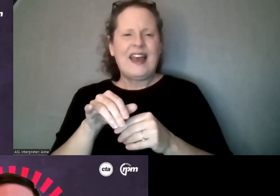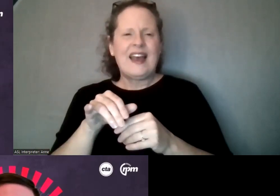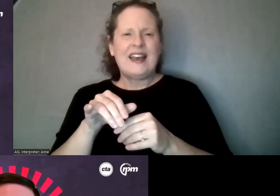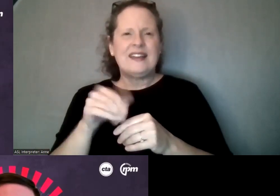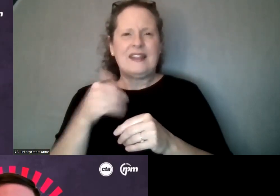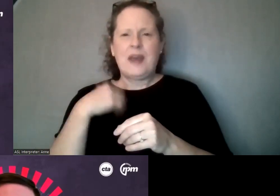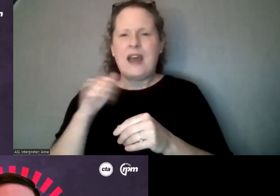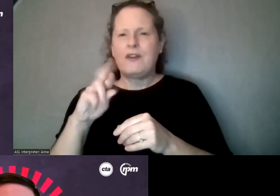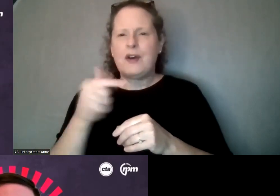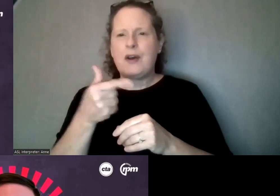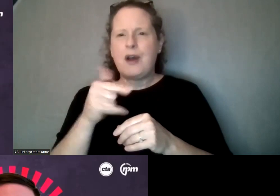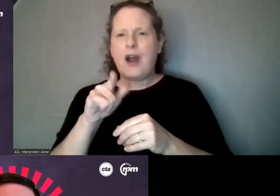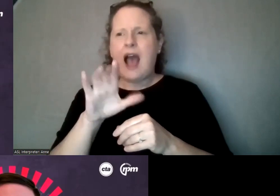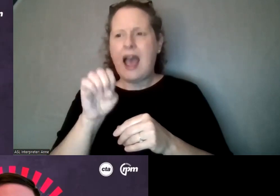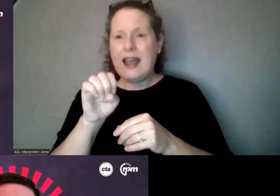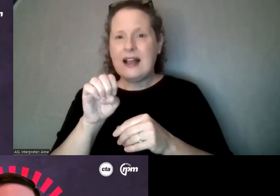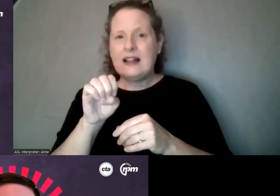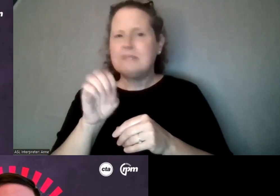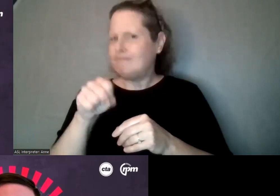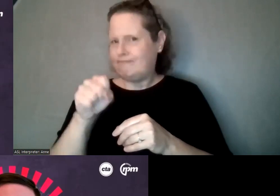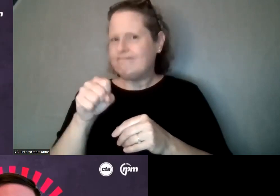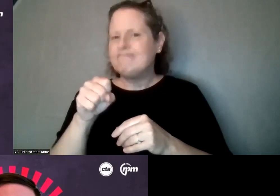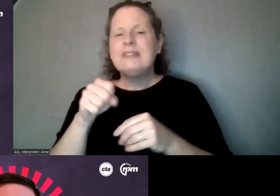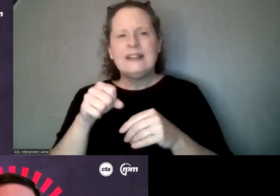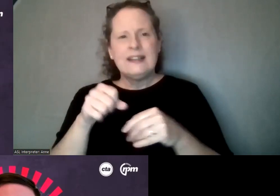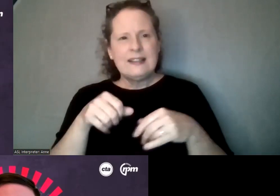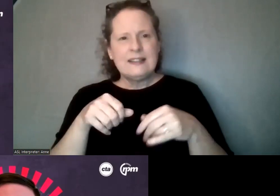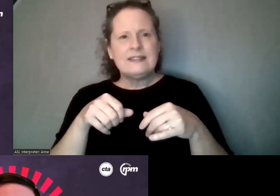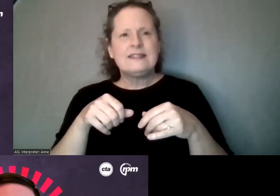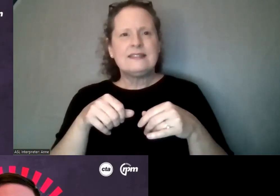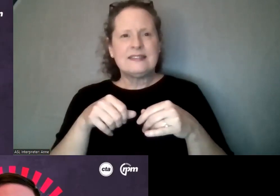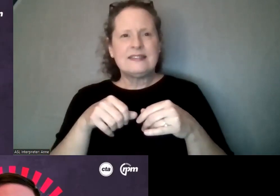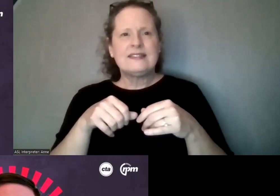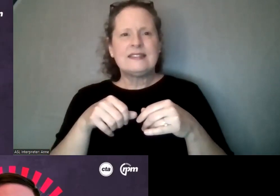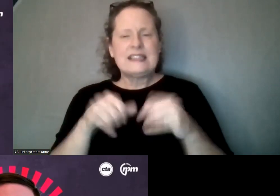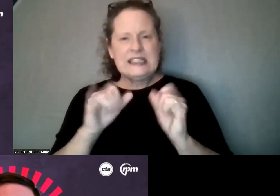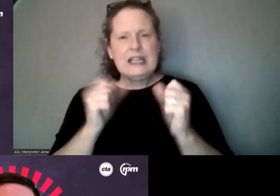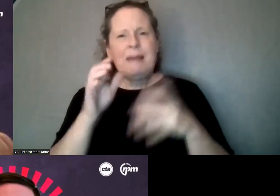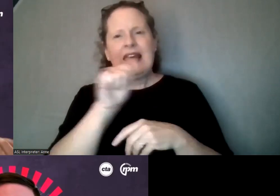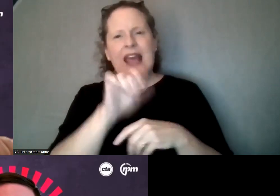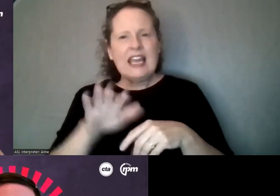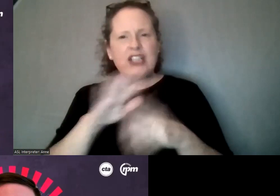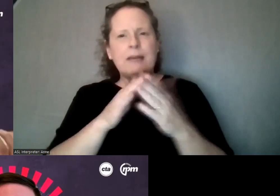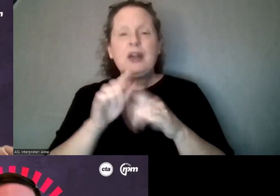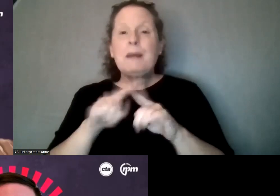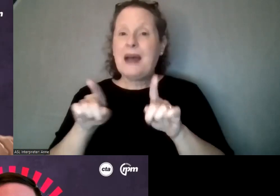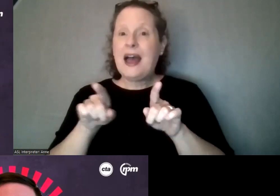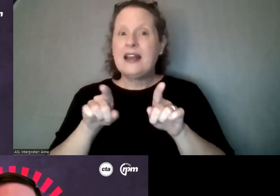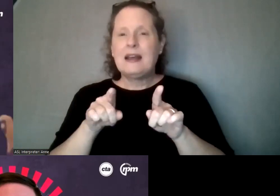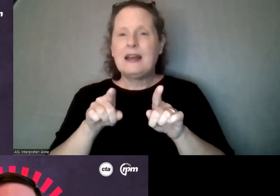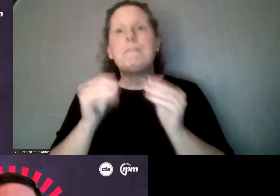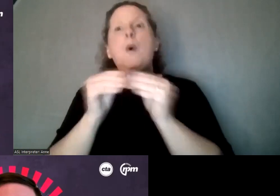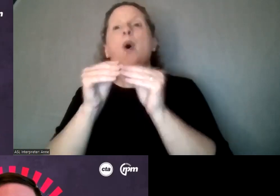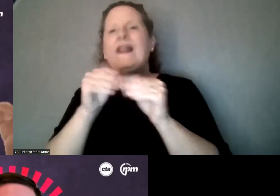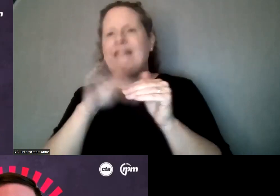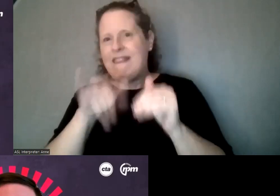is yes, it is still that the lot of Asian community, but it's beyond more, and there's so